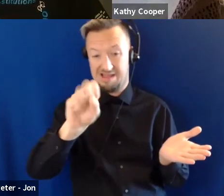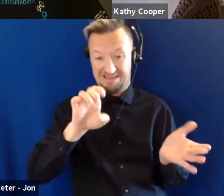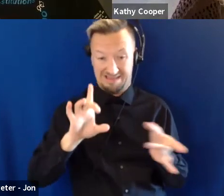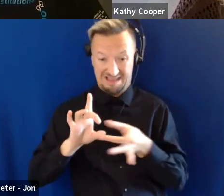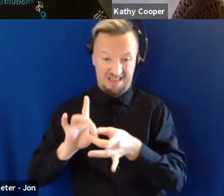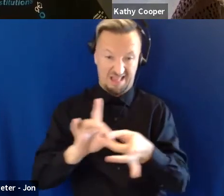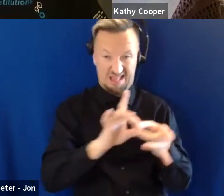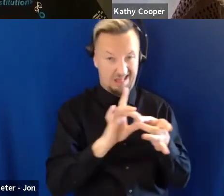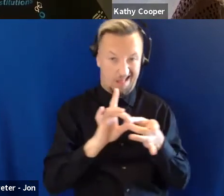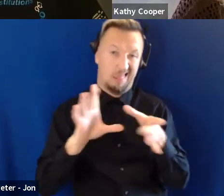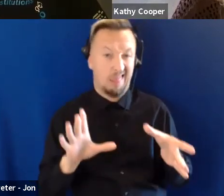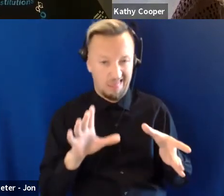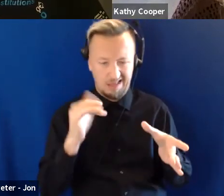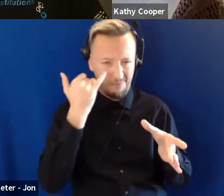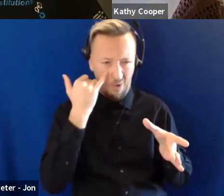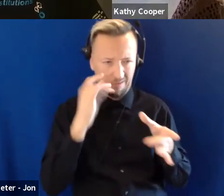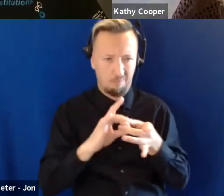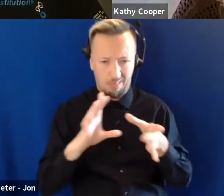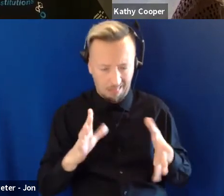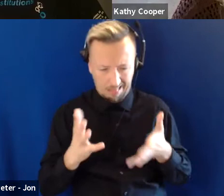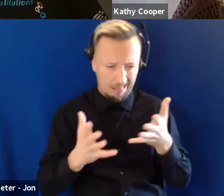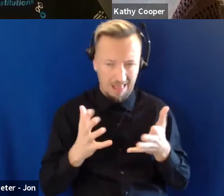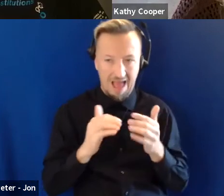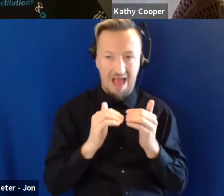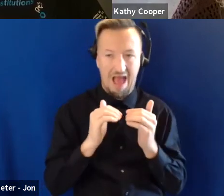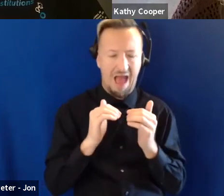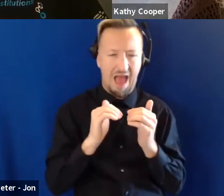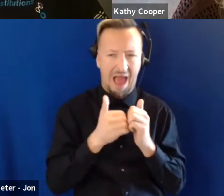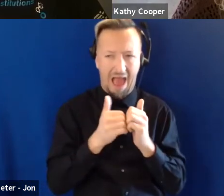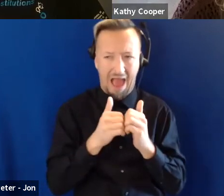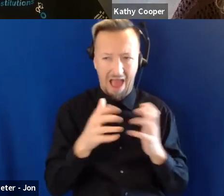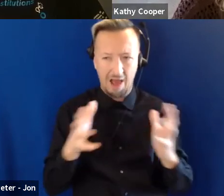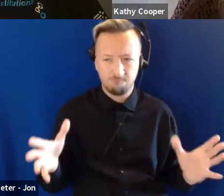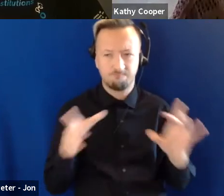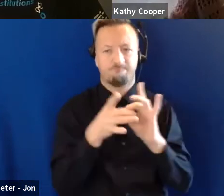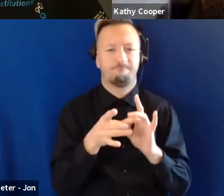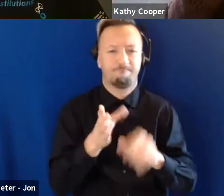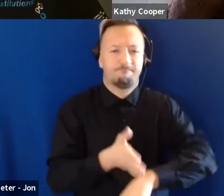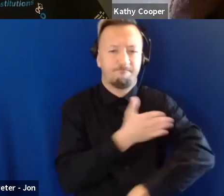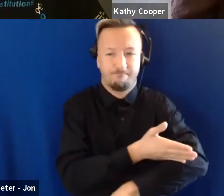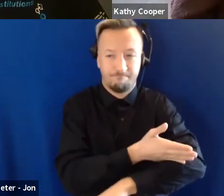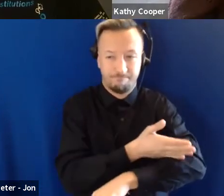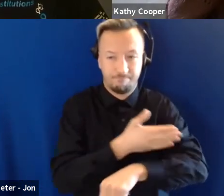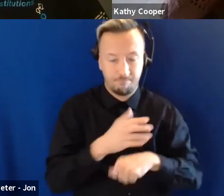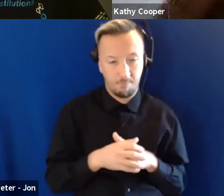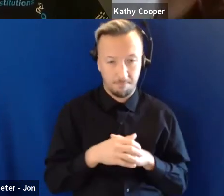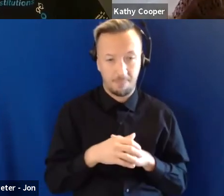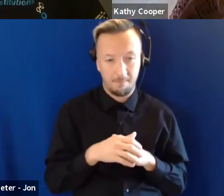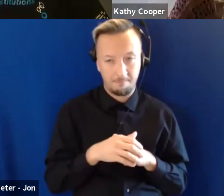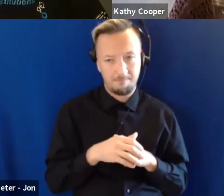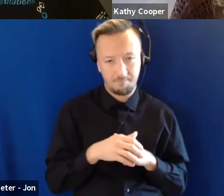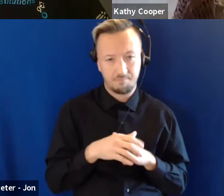if David hadn't already touched a nerve, I think Stephen is probably hit on the heart of the matter here as well.